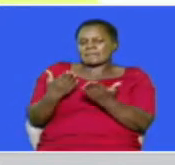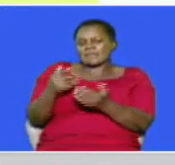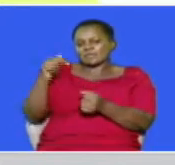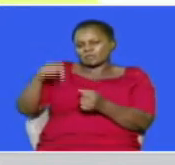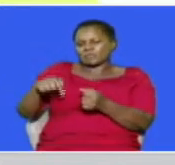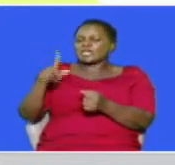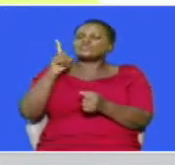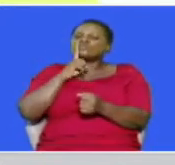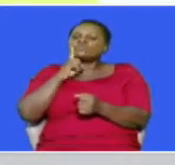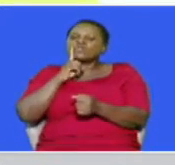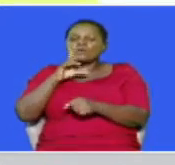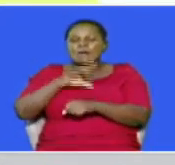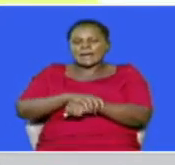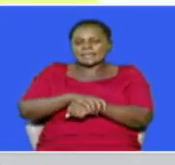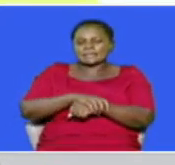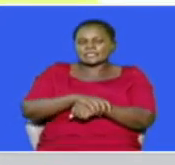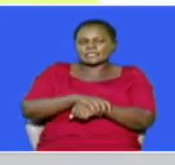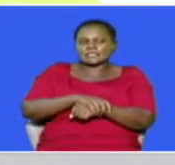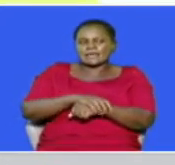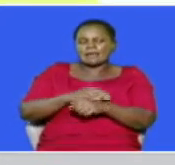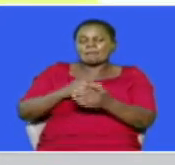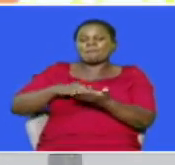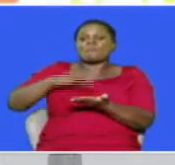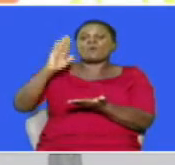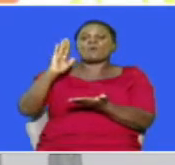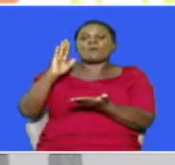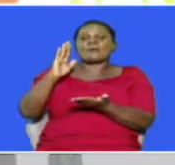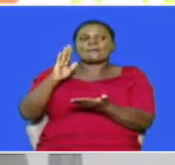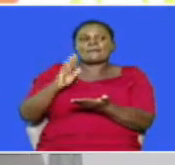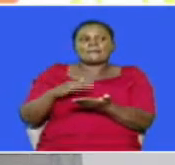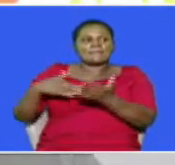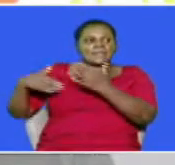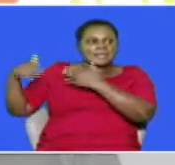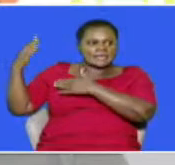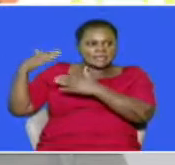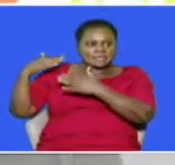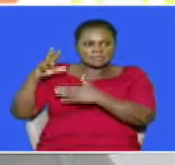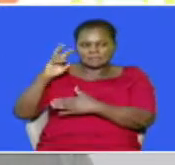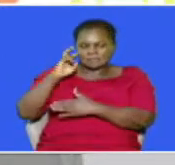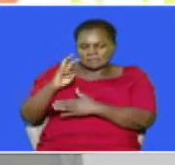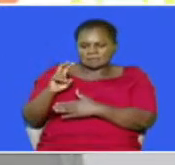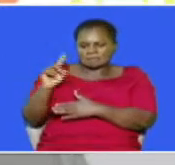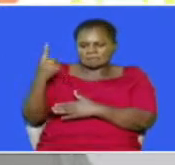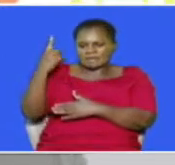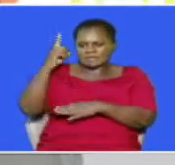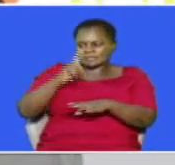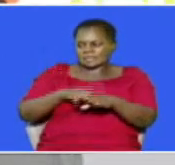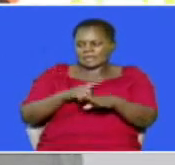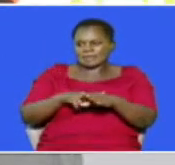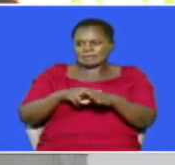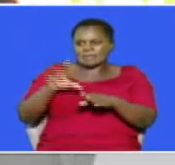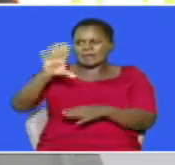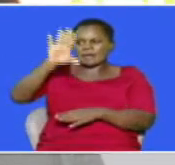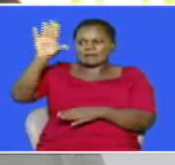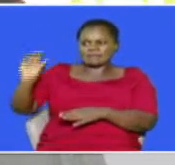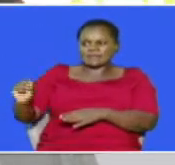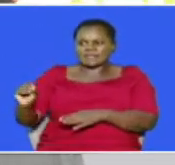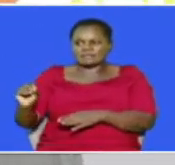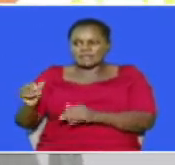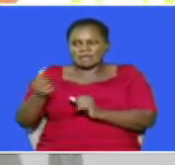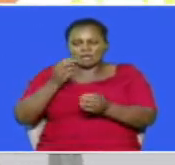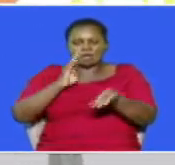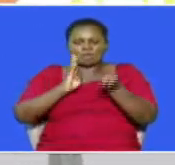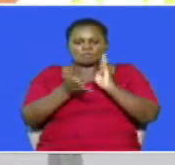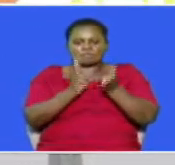today and tomorrow. It will definitely go higher than that. Historic in its own way. First time ever on the continent, a marathon